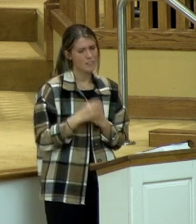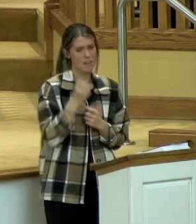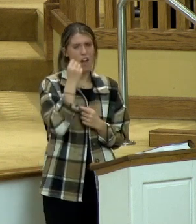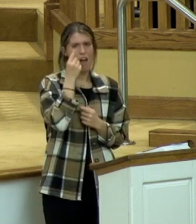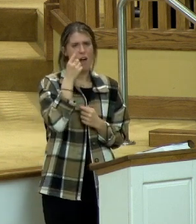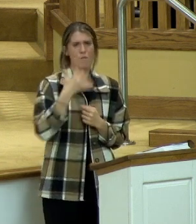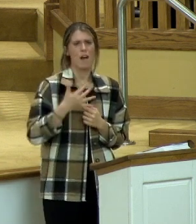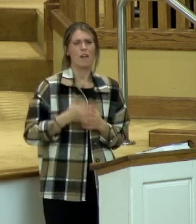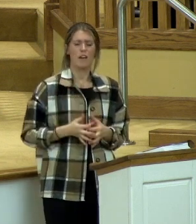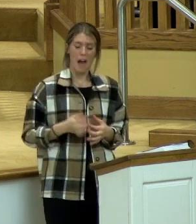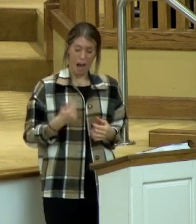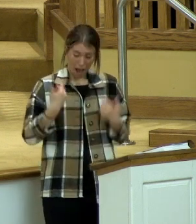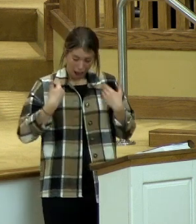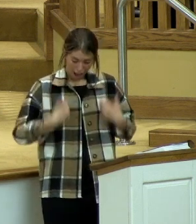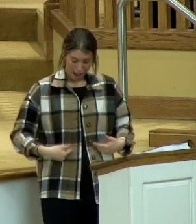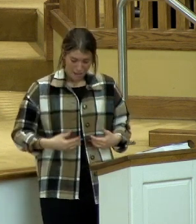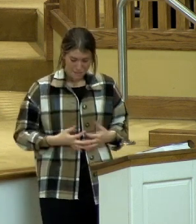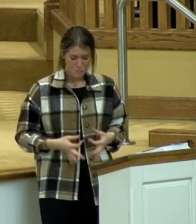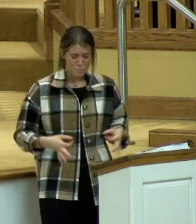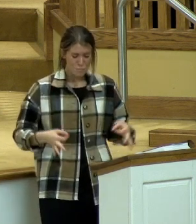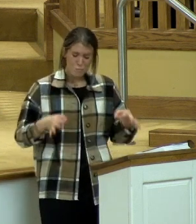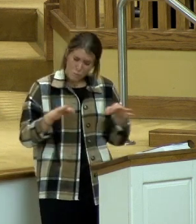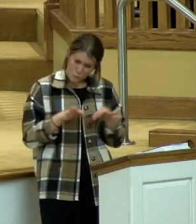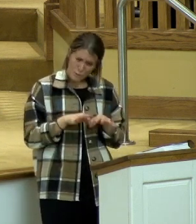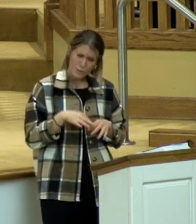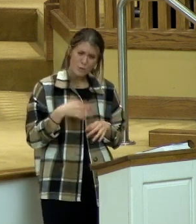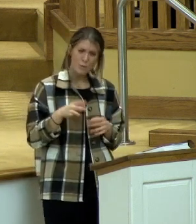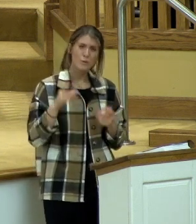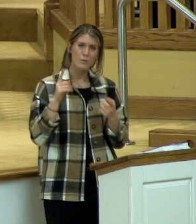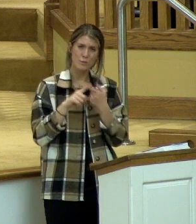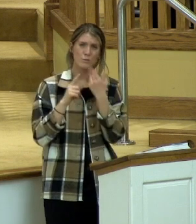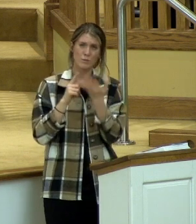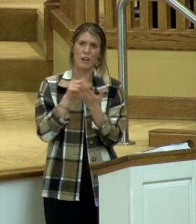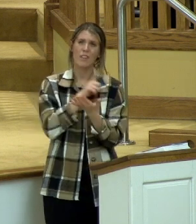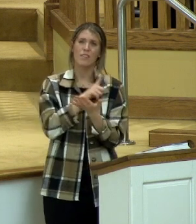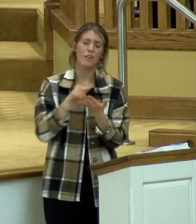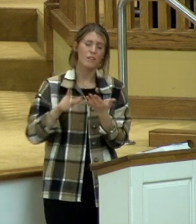Realize how important you are to the Lord.